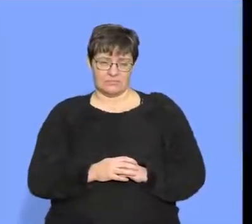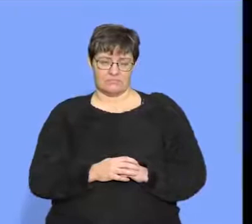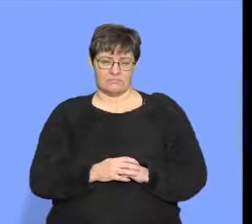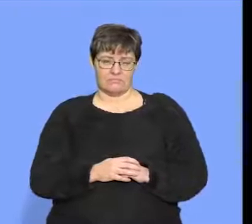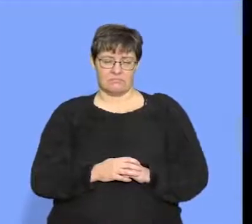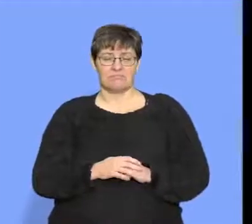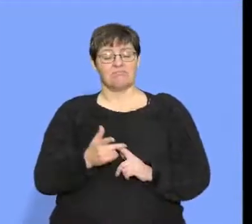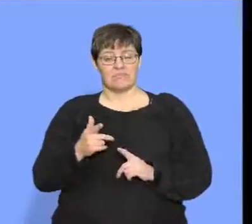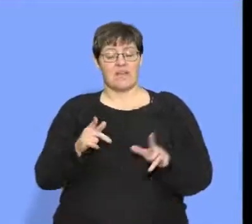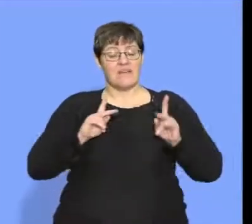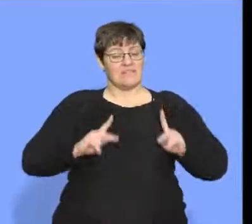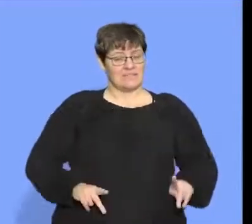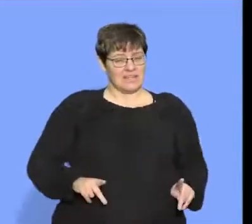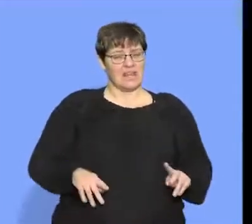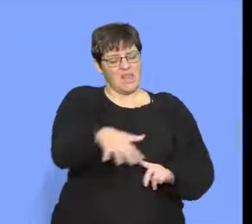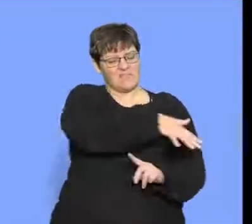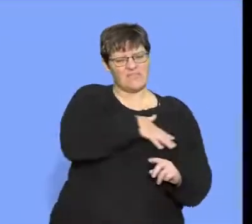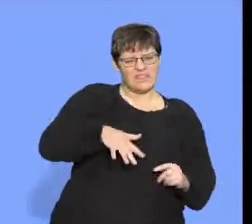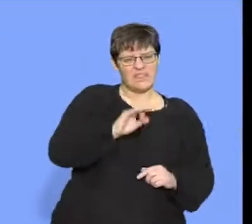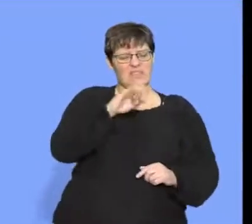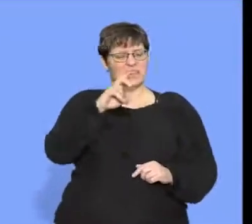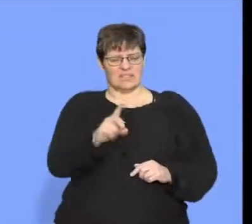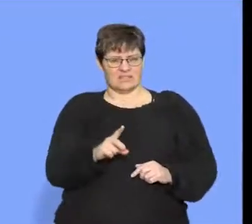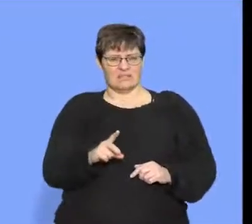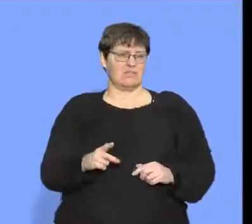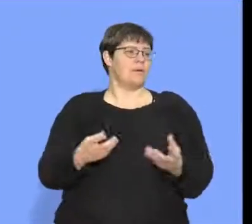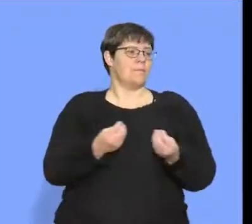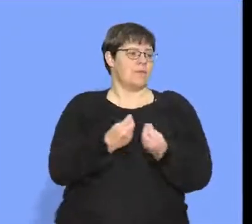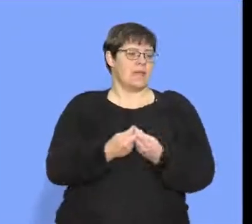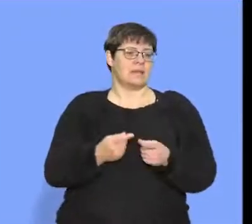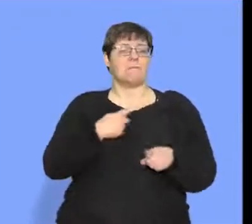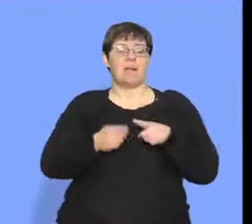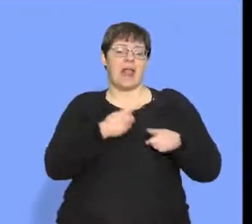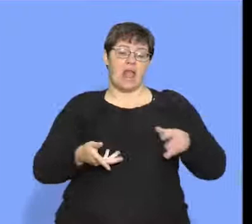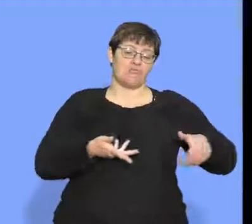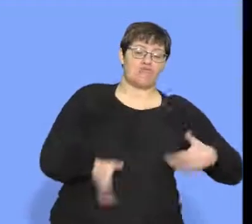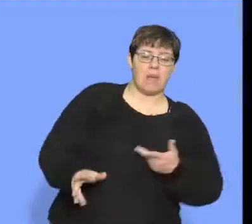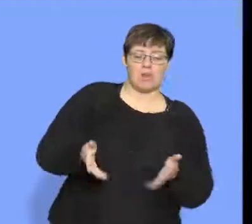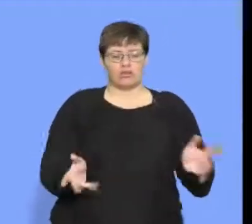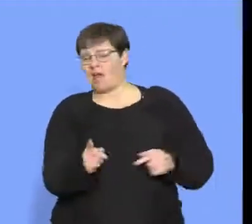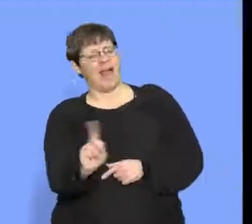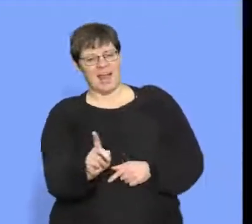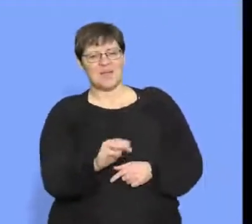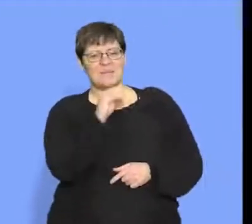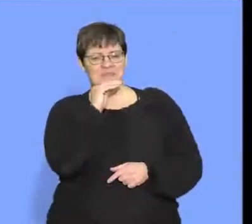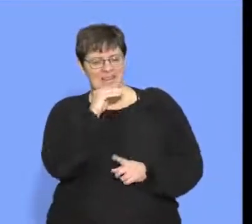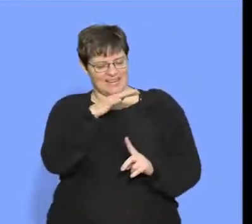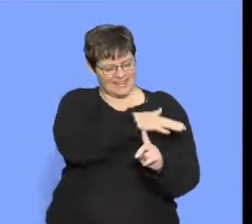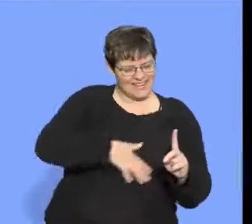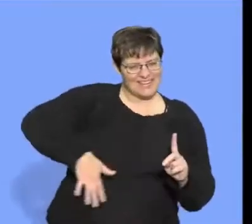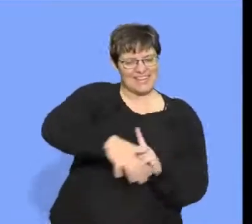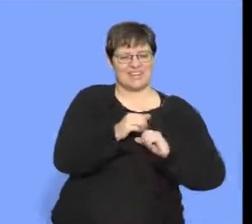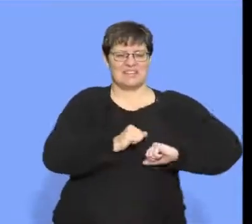field. Now, in physics, a field is not something that we play sport on. It is in fact